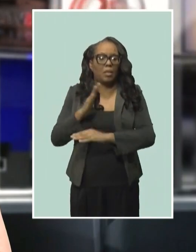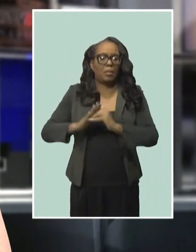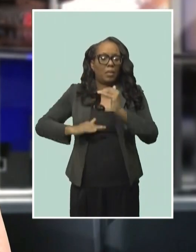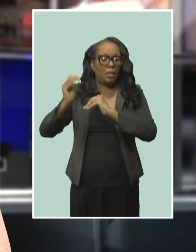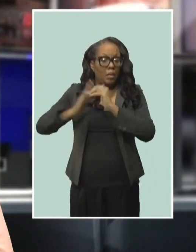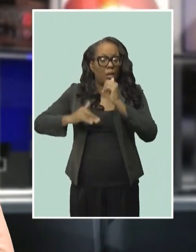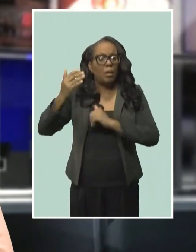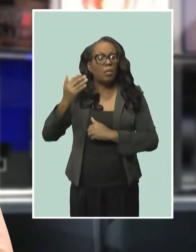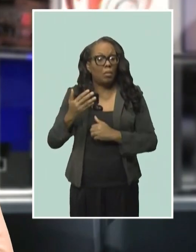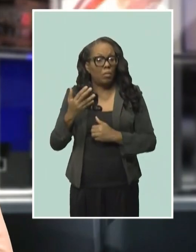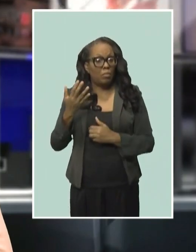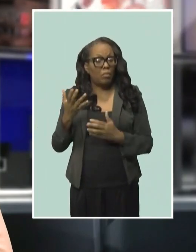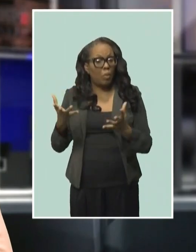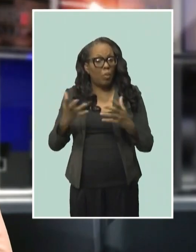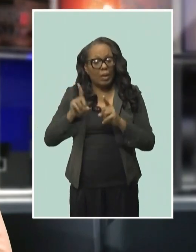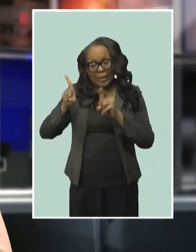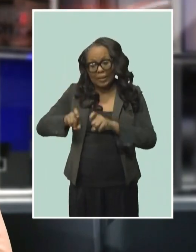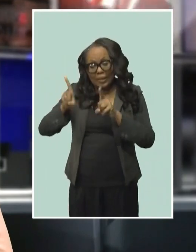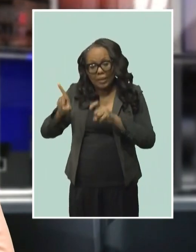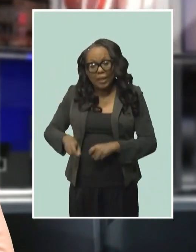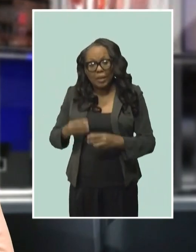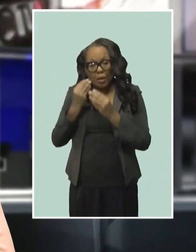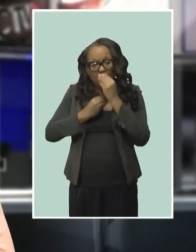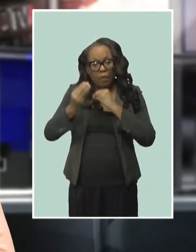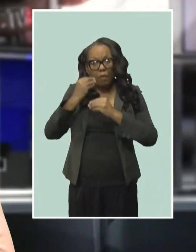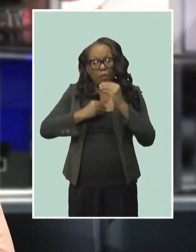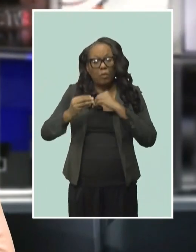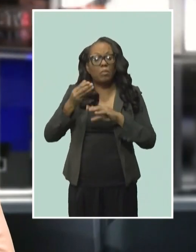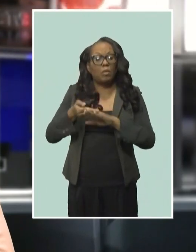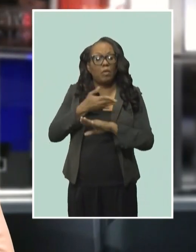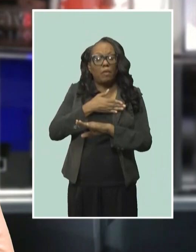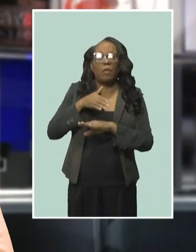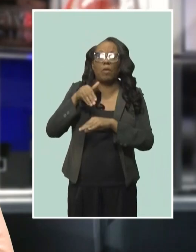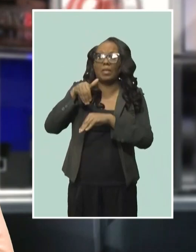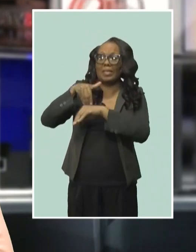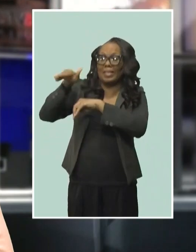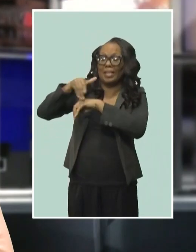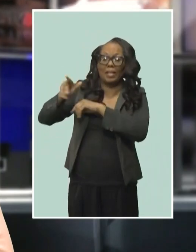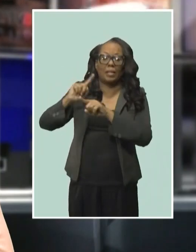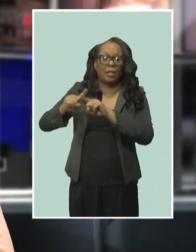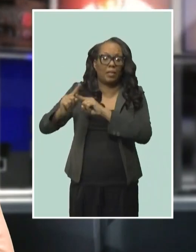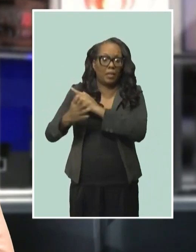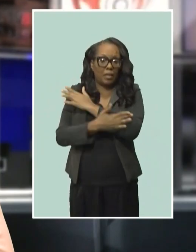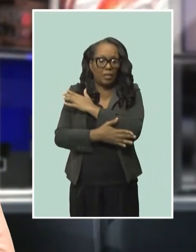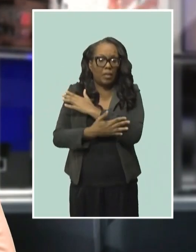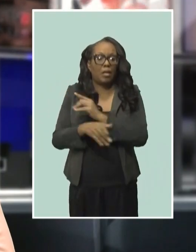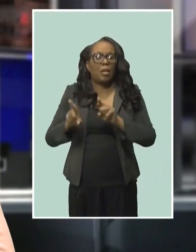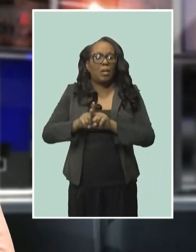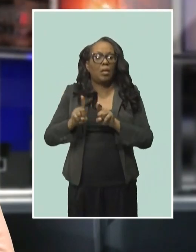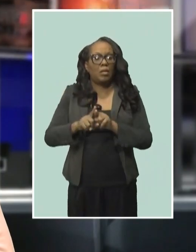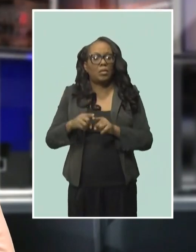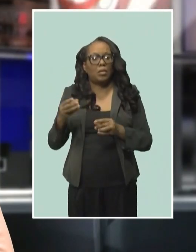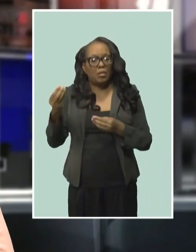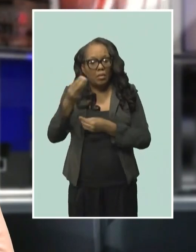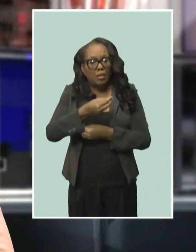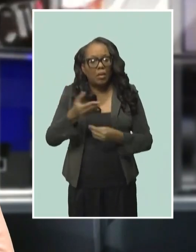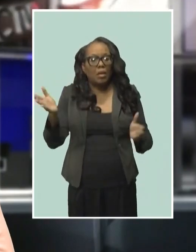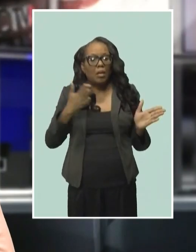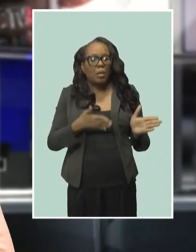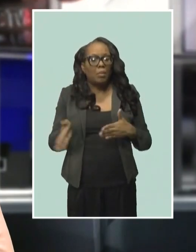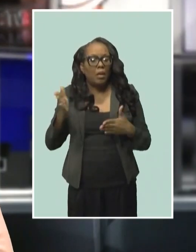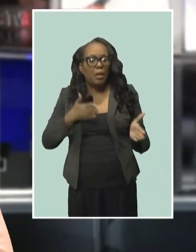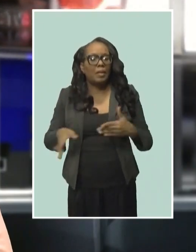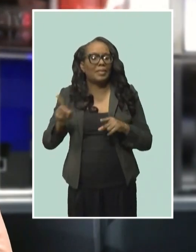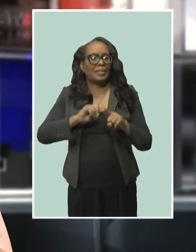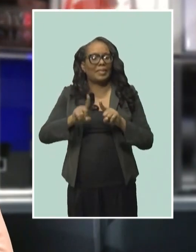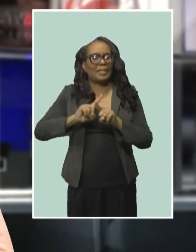tests that approve food products for export. Dr. Trotman has also provided insight into plans to expand the types of